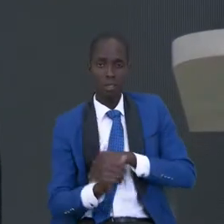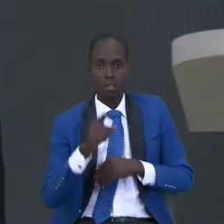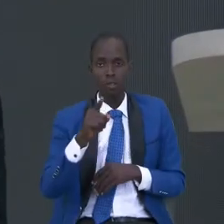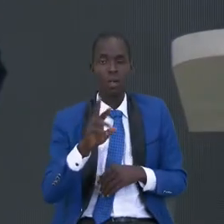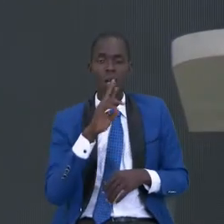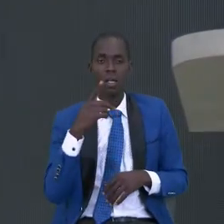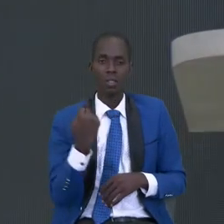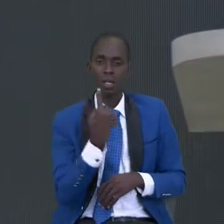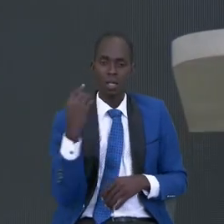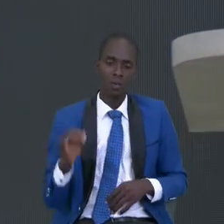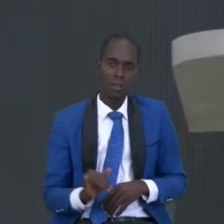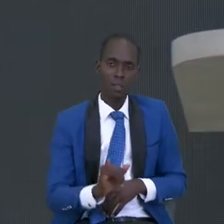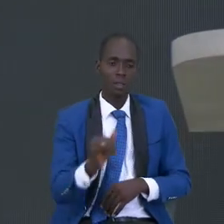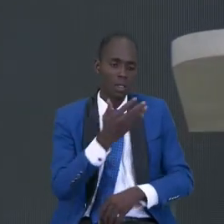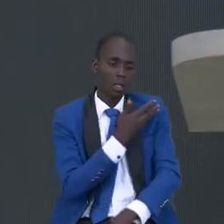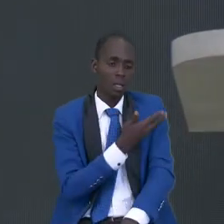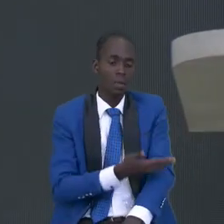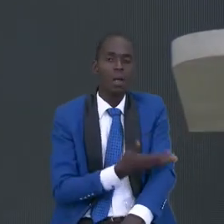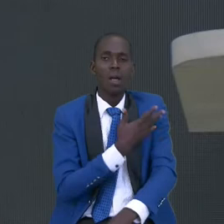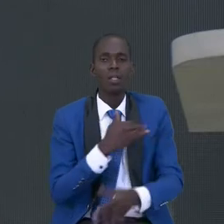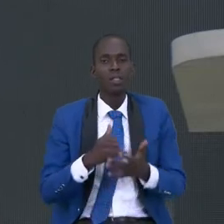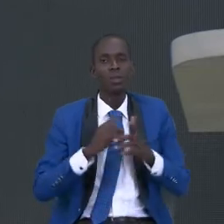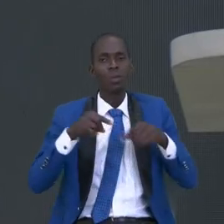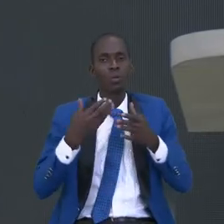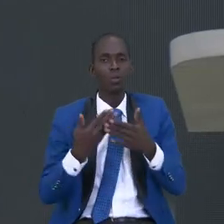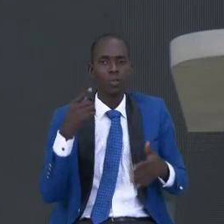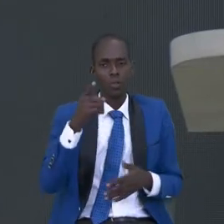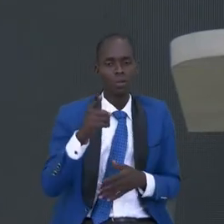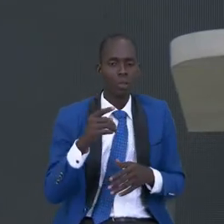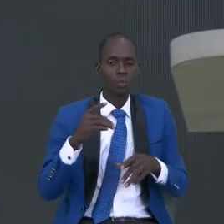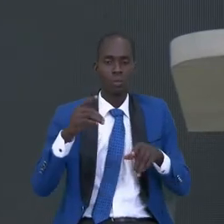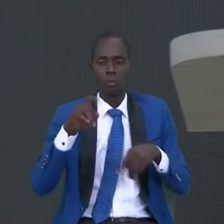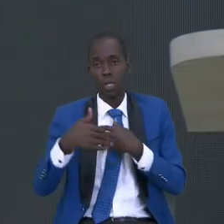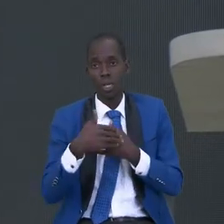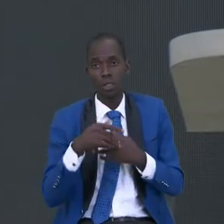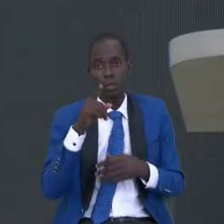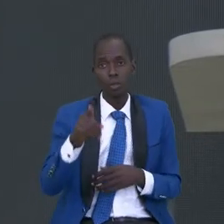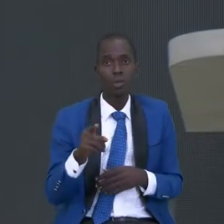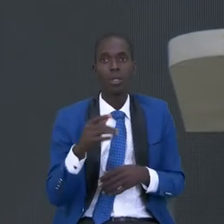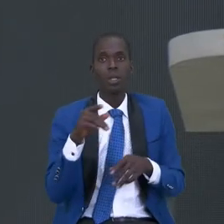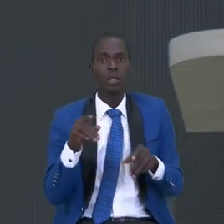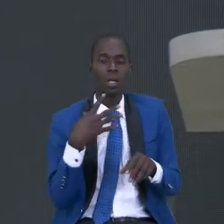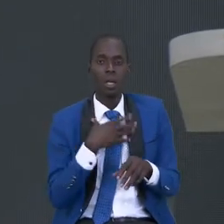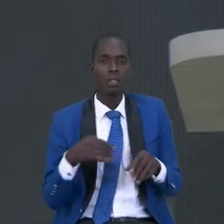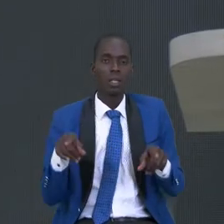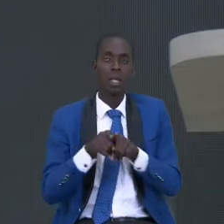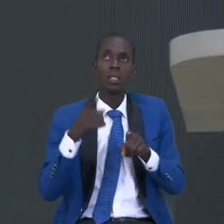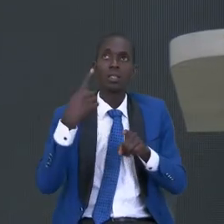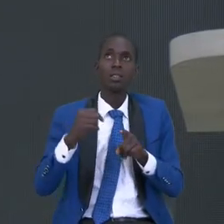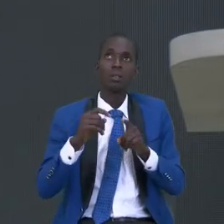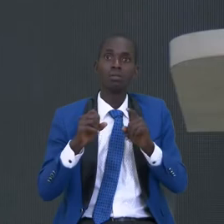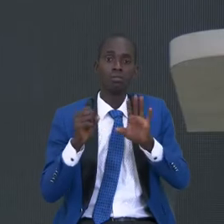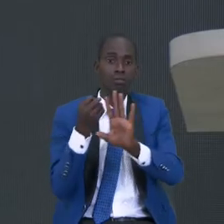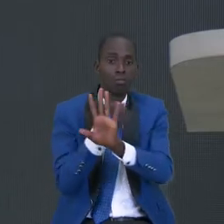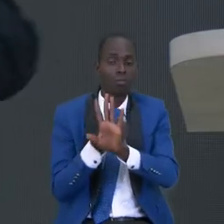everlasting arms, and he goes before you, and he calls behind you. He's the shield and the umbrella, the wings